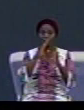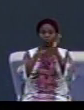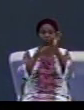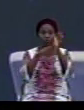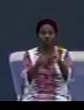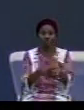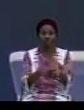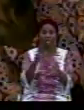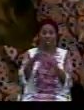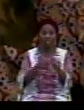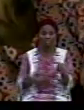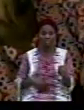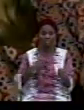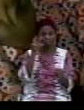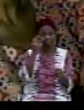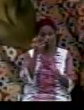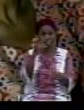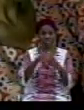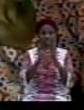in Jesus' name.